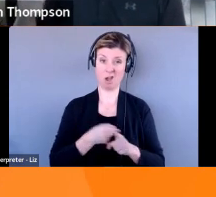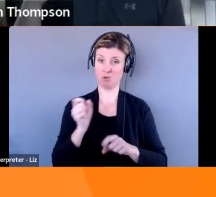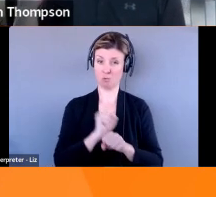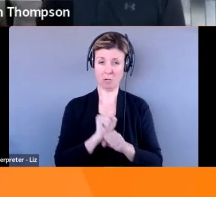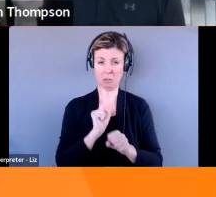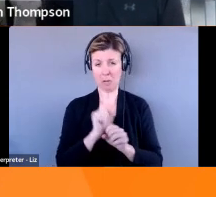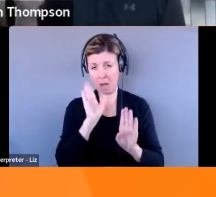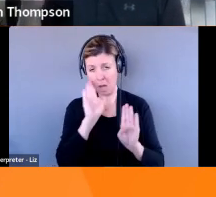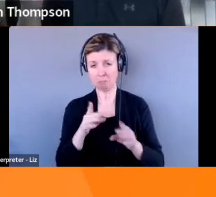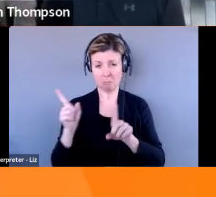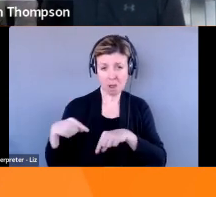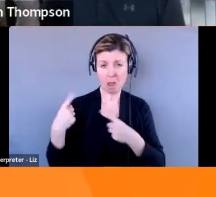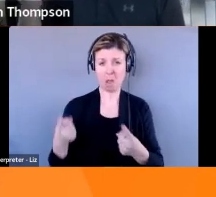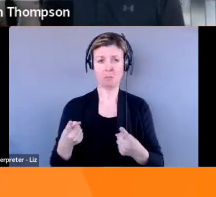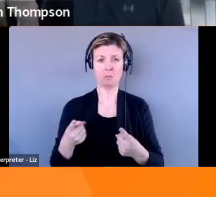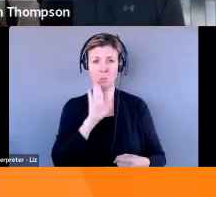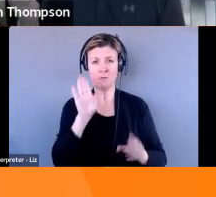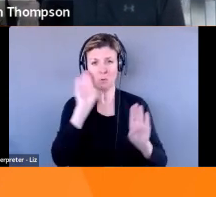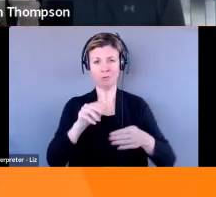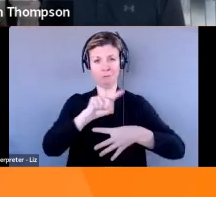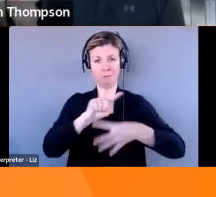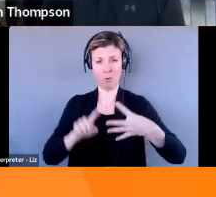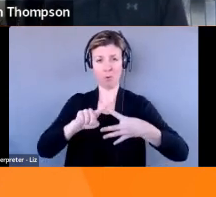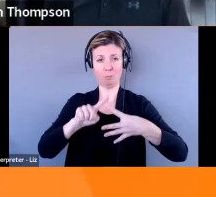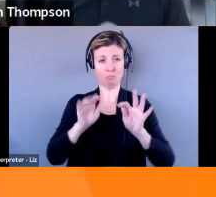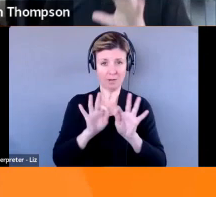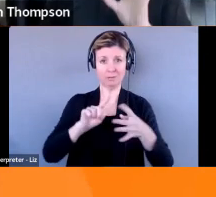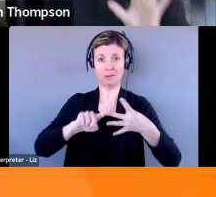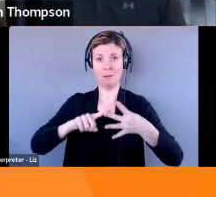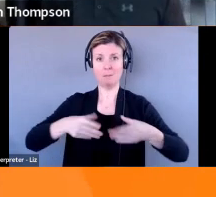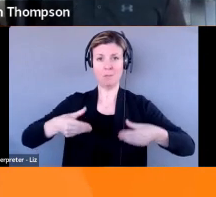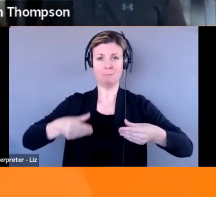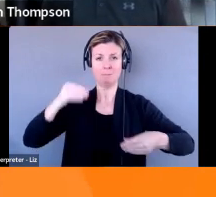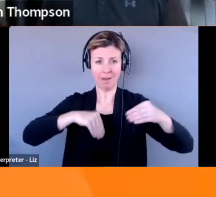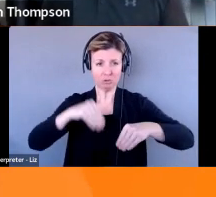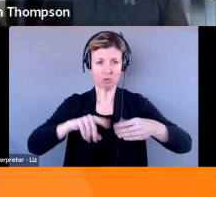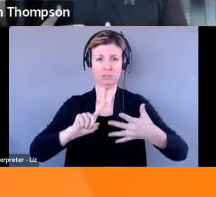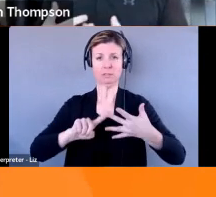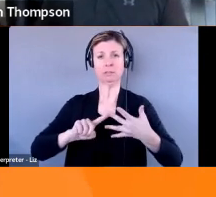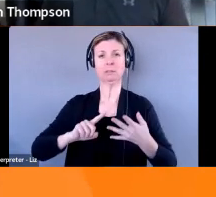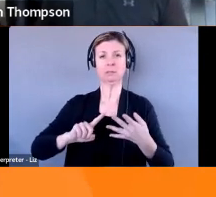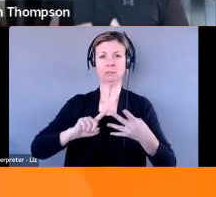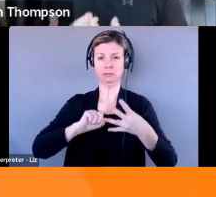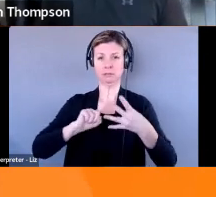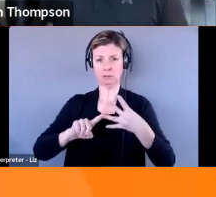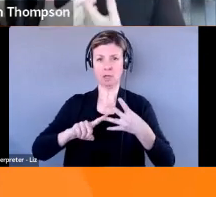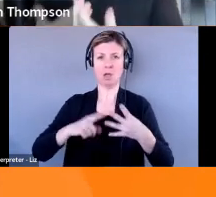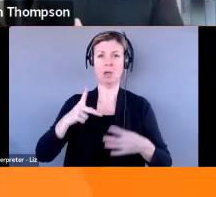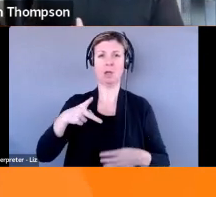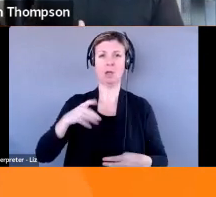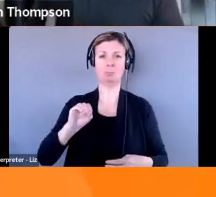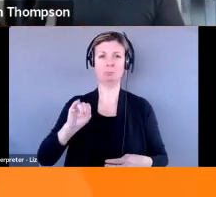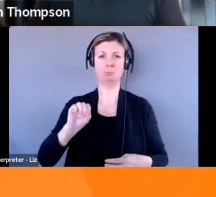pricing, packaging, positioning, and placement. Okay. I'm going to go through each one of these because this is where we can